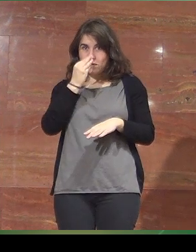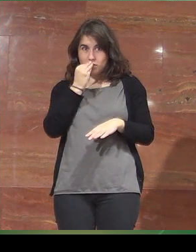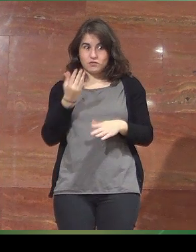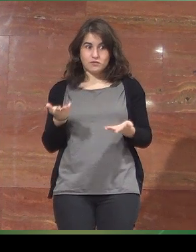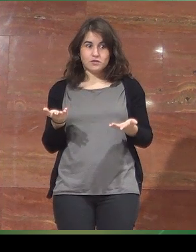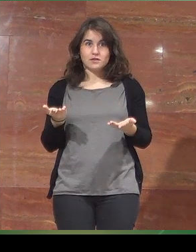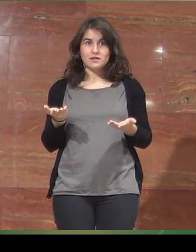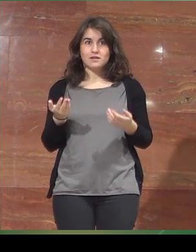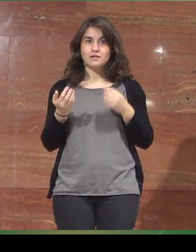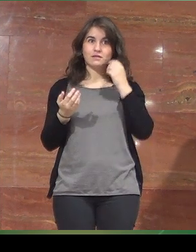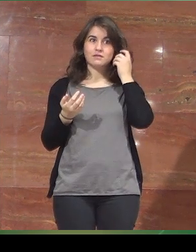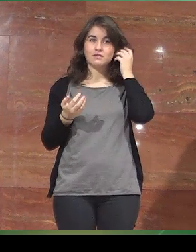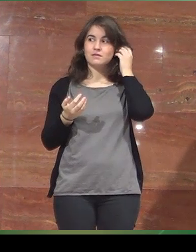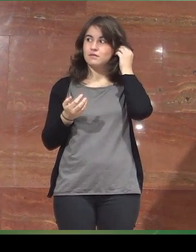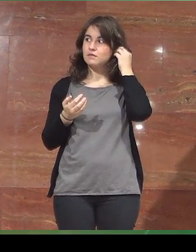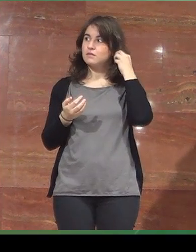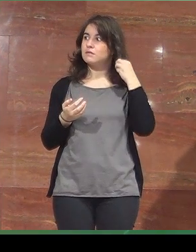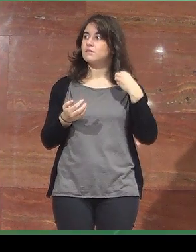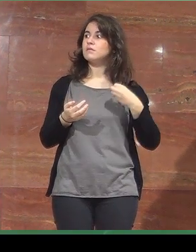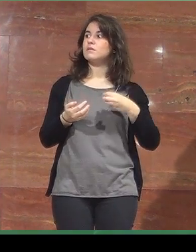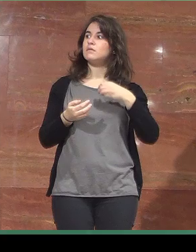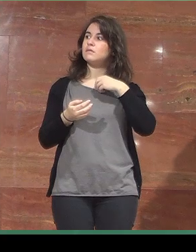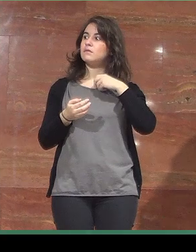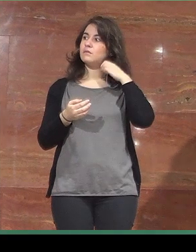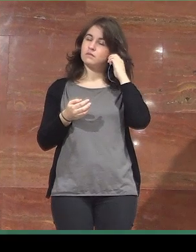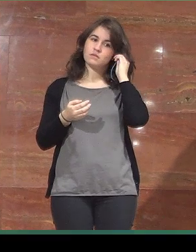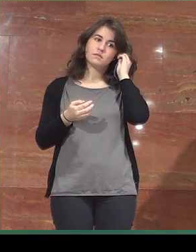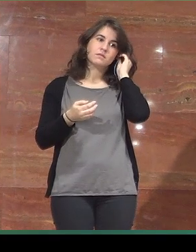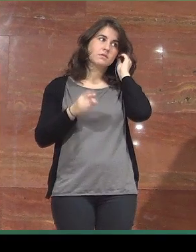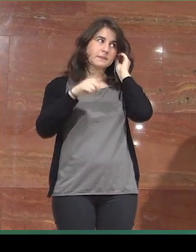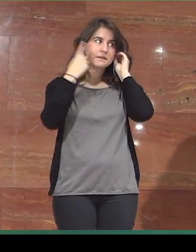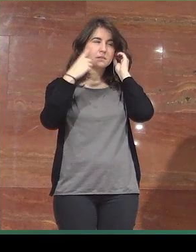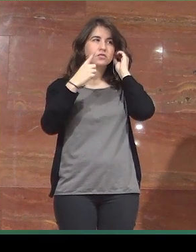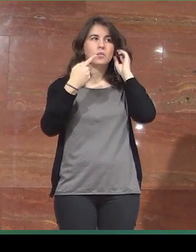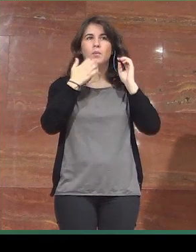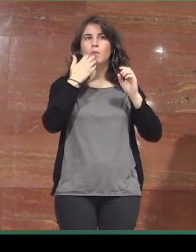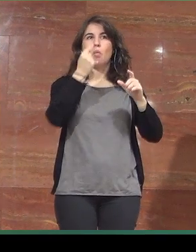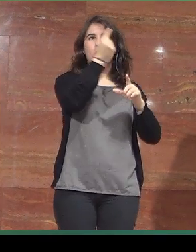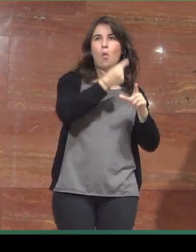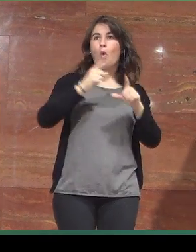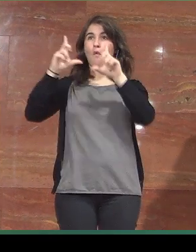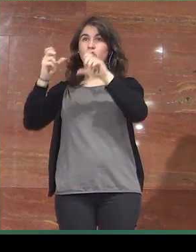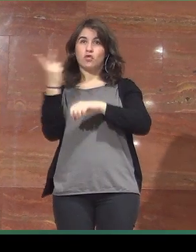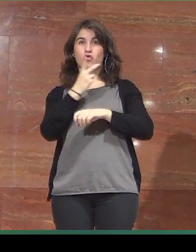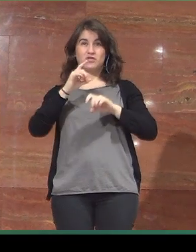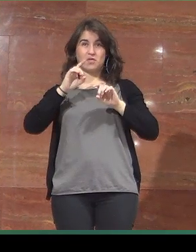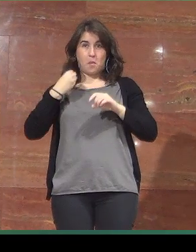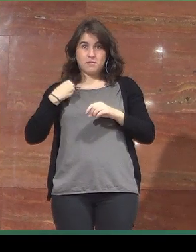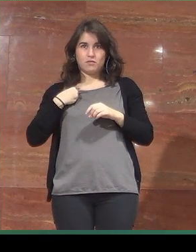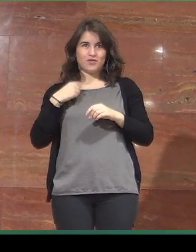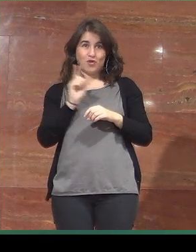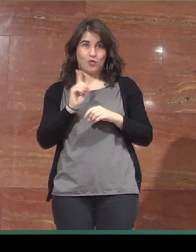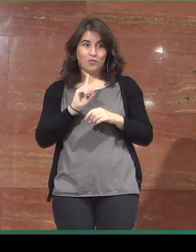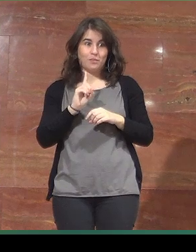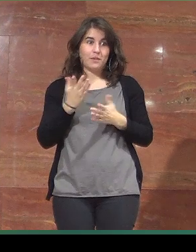as so this is really this base of our construction of the cognitive element. And